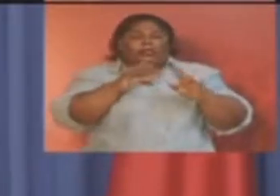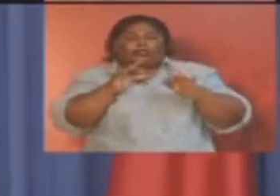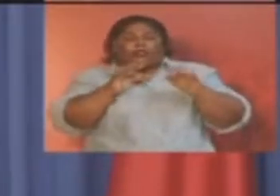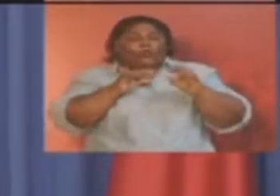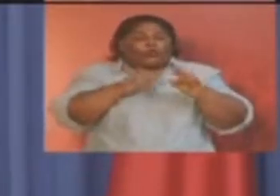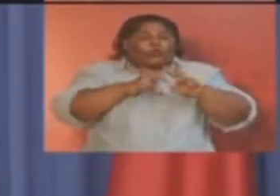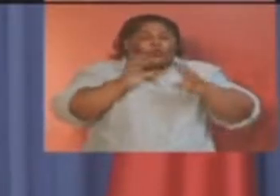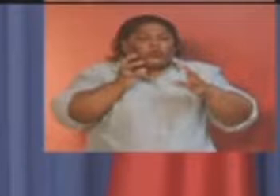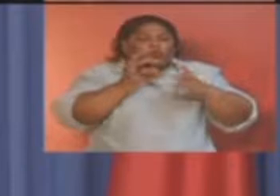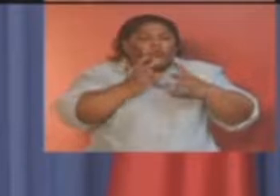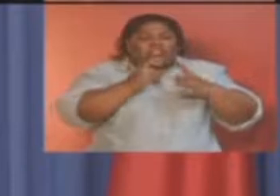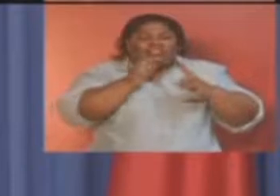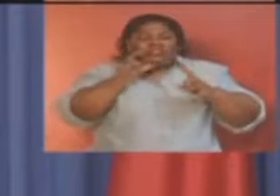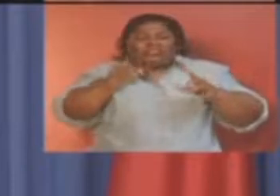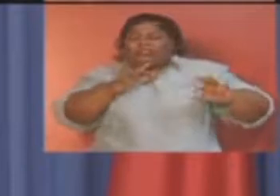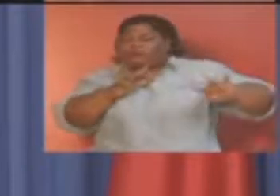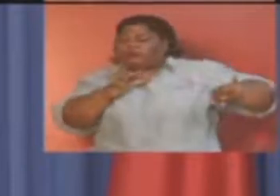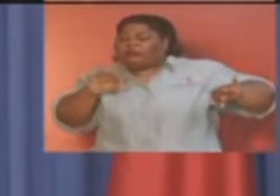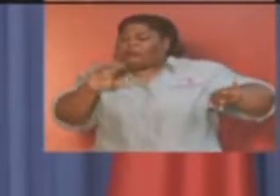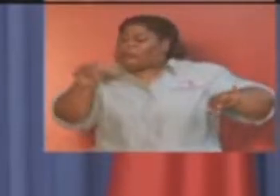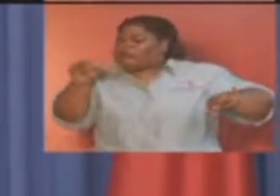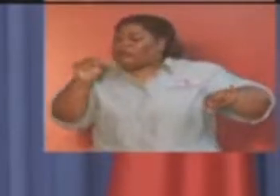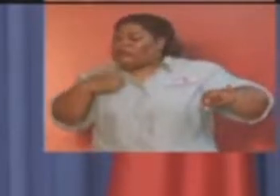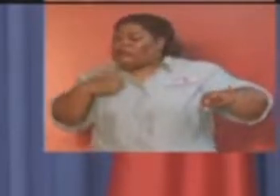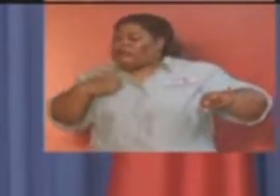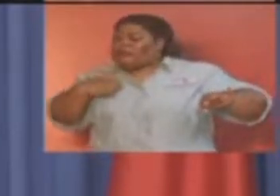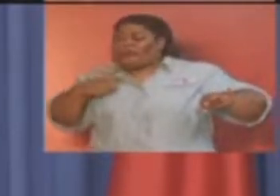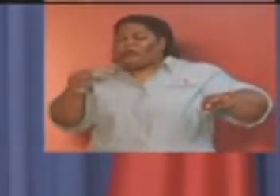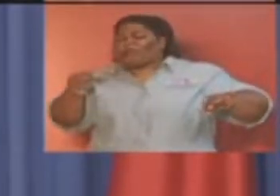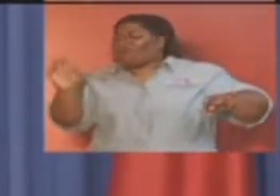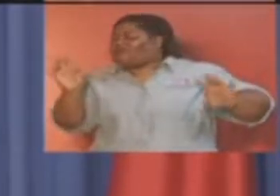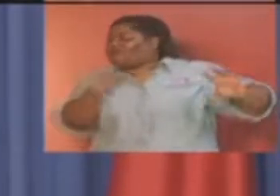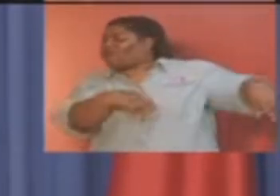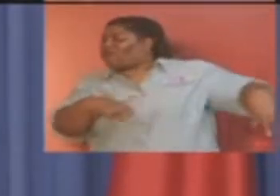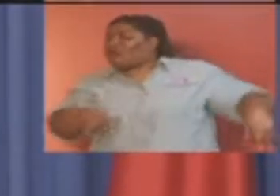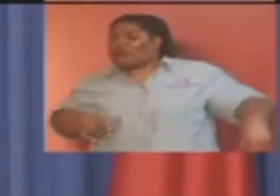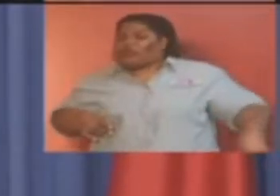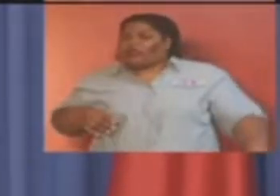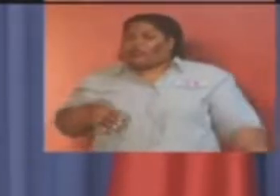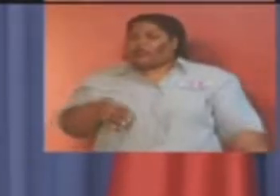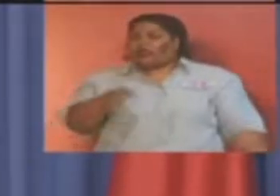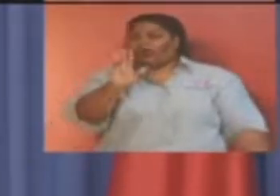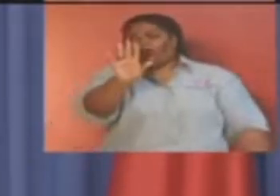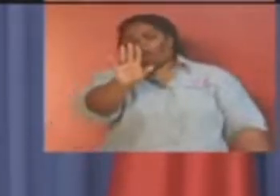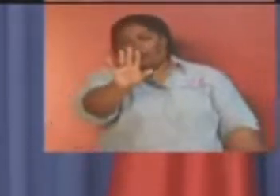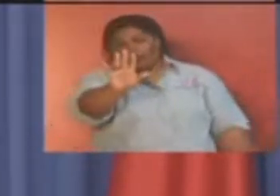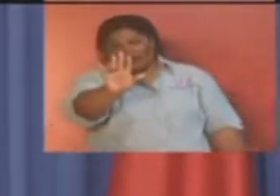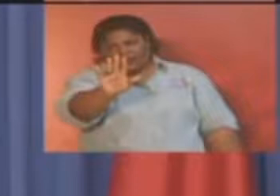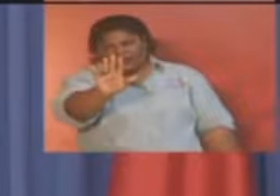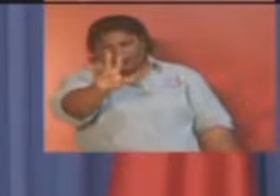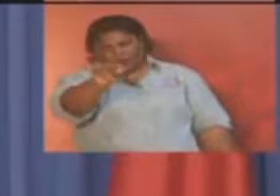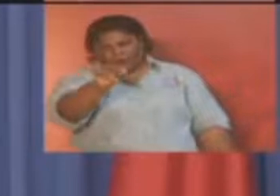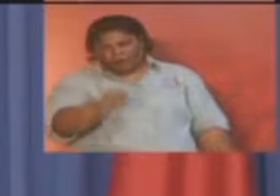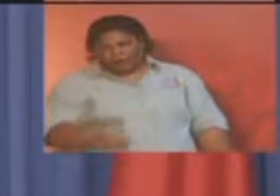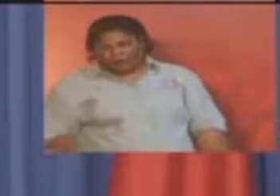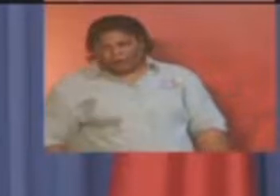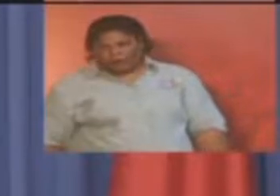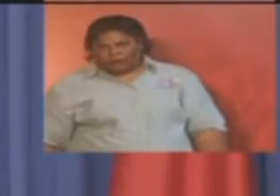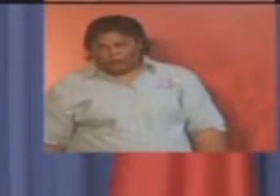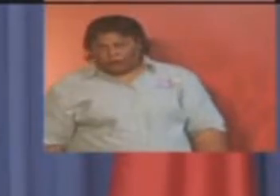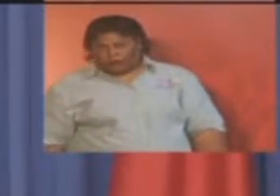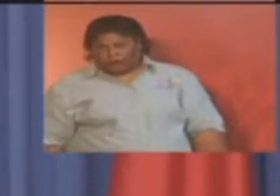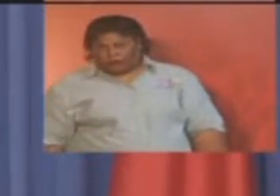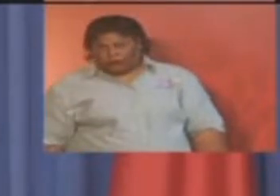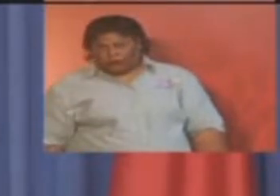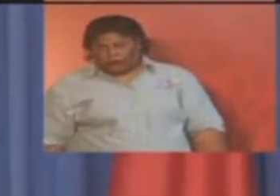our own good. All of these establishments are to be at 50% capacity inside, social distancing outside, and